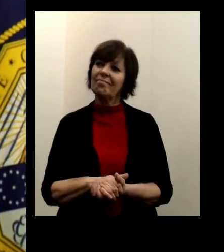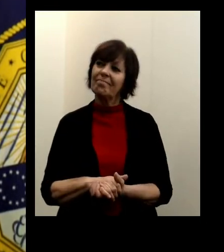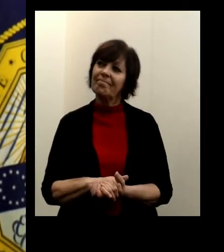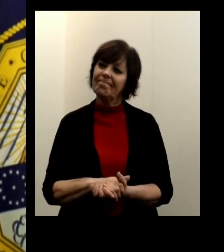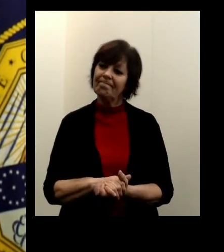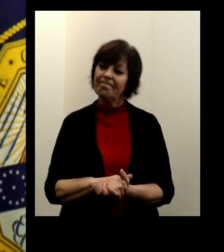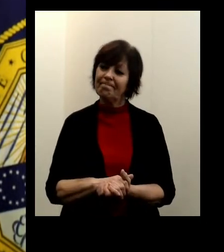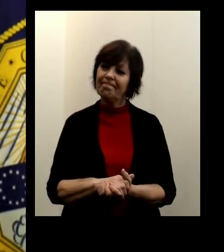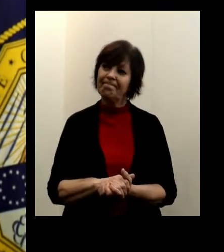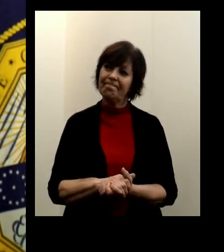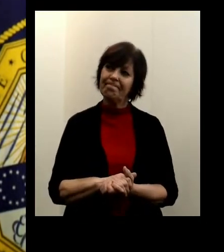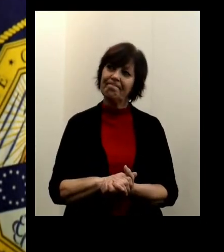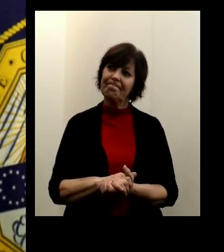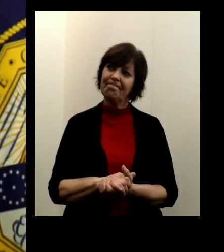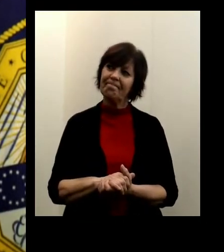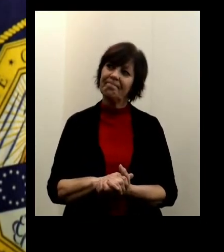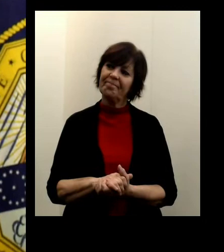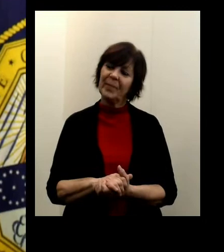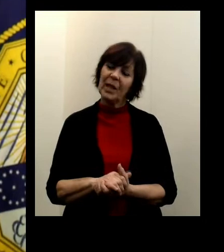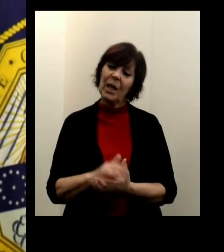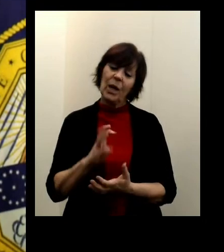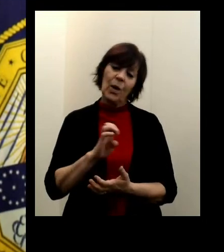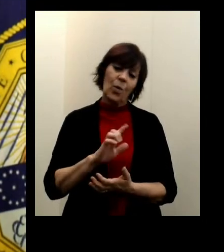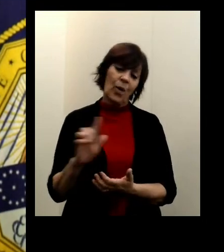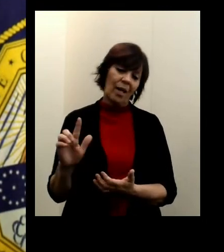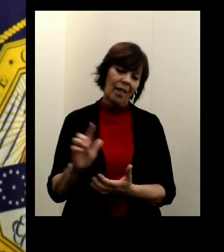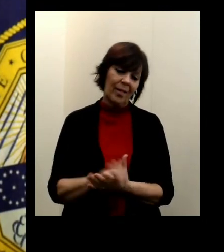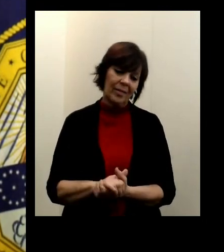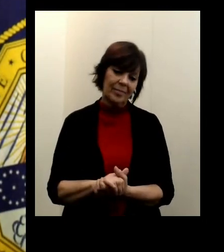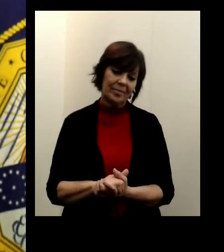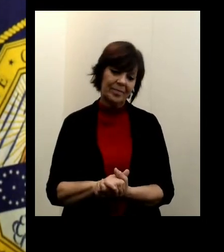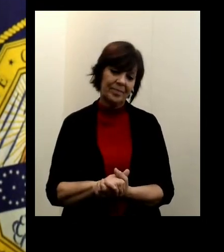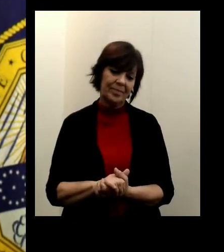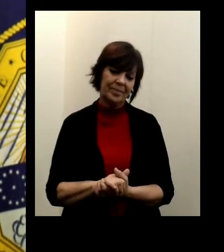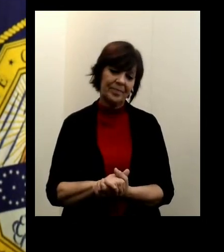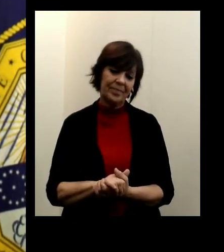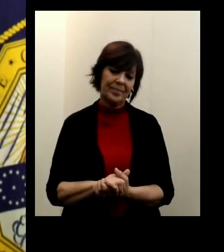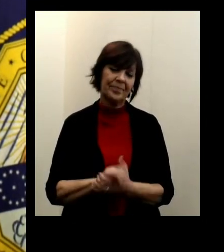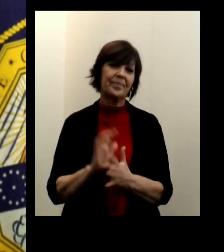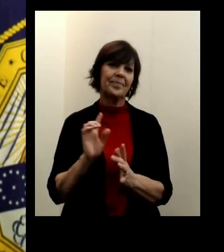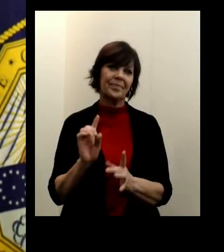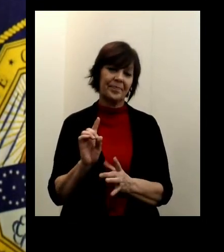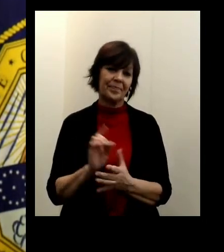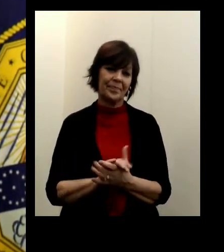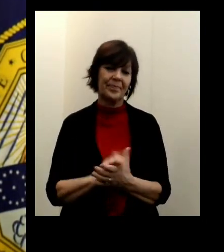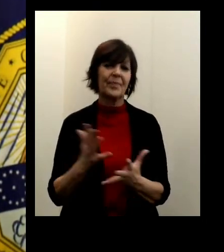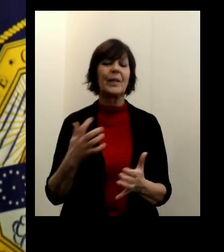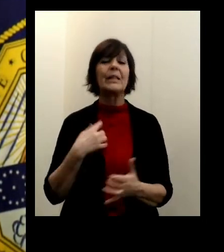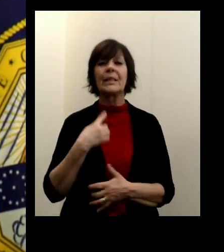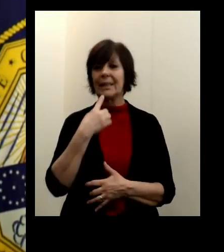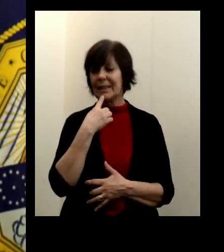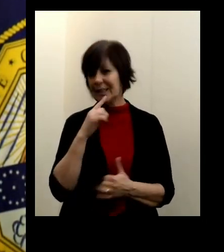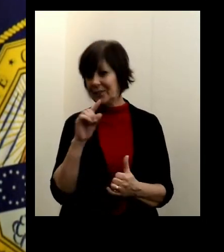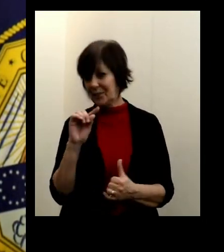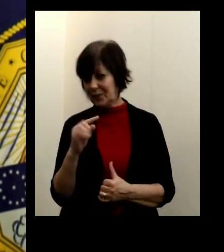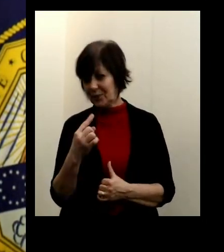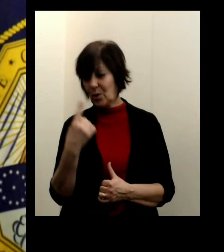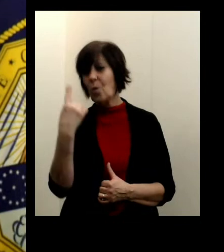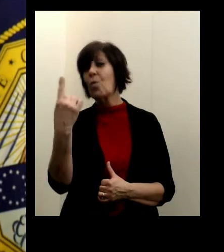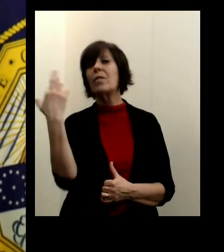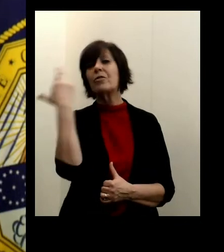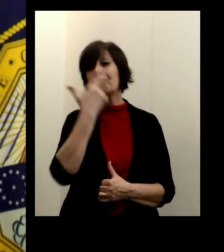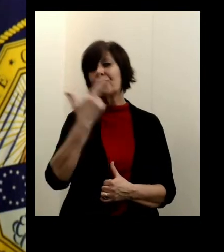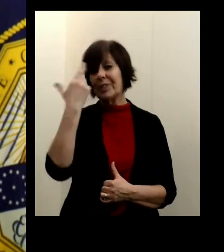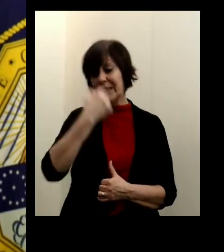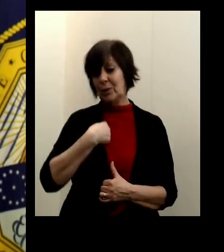officials thought it would be? Well, let me preface that question by saying one of the reasons we think